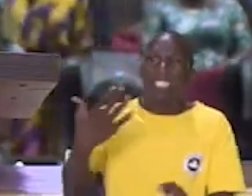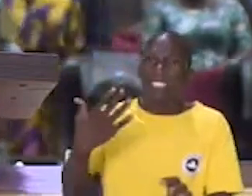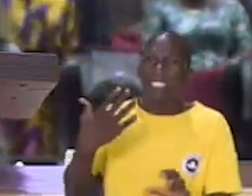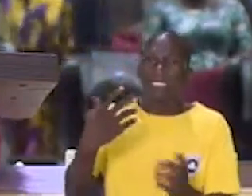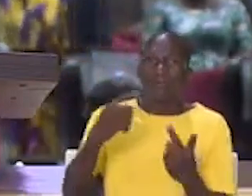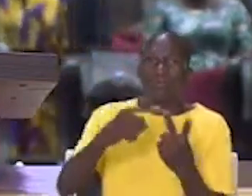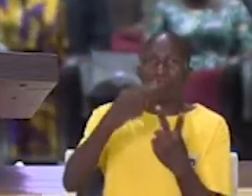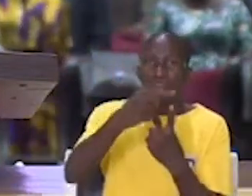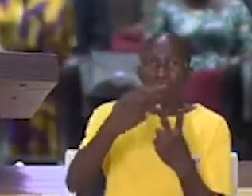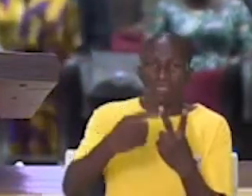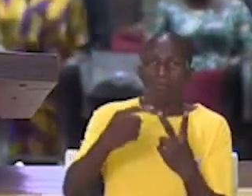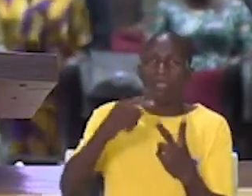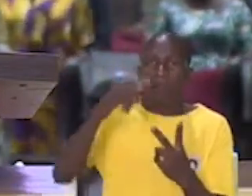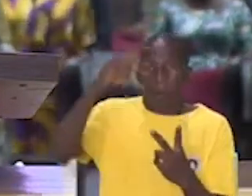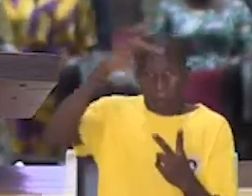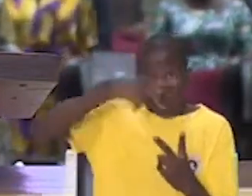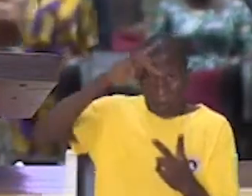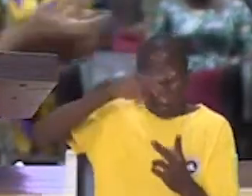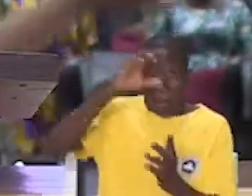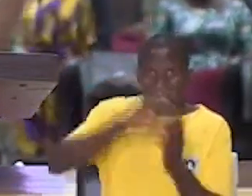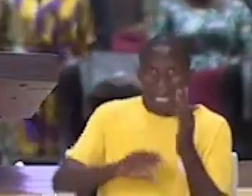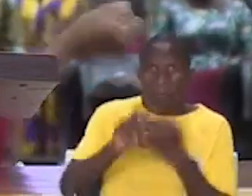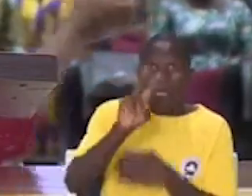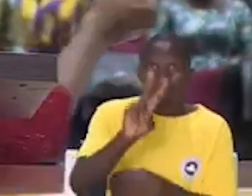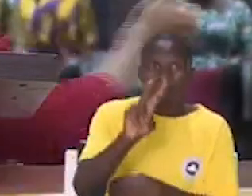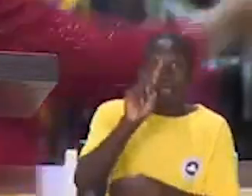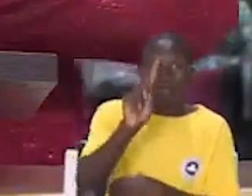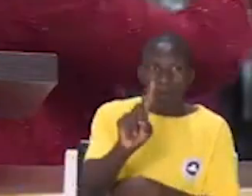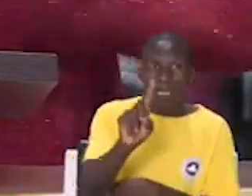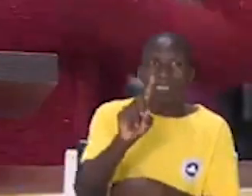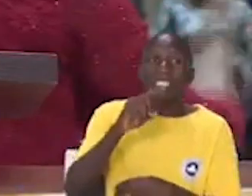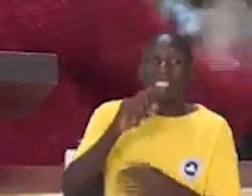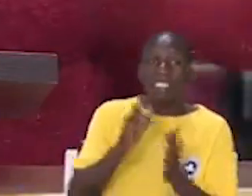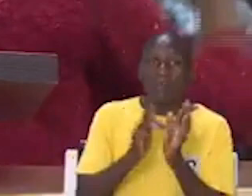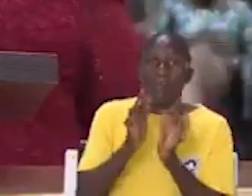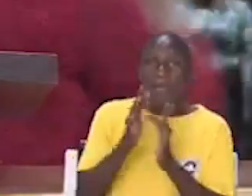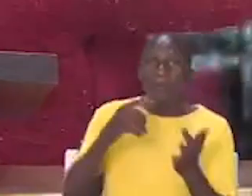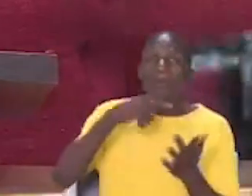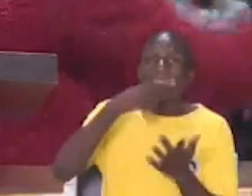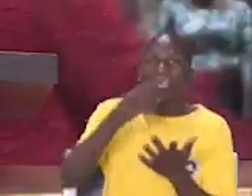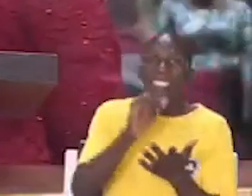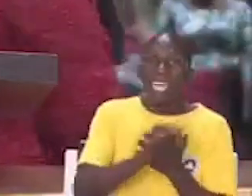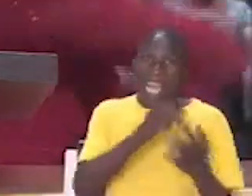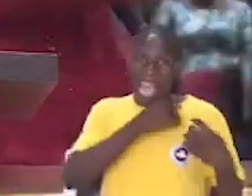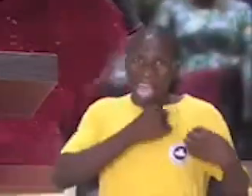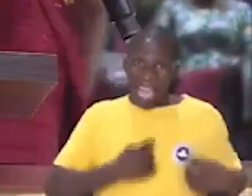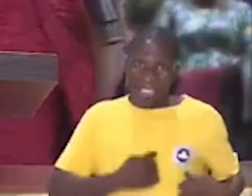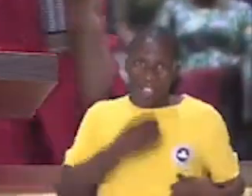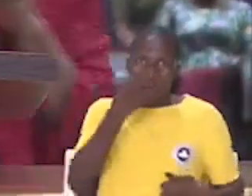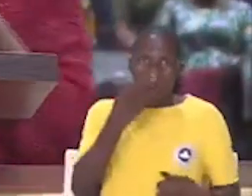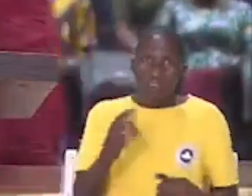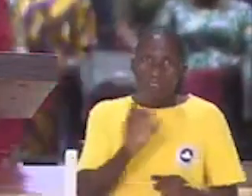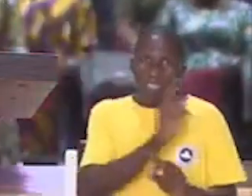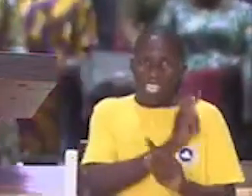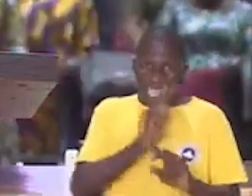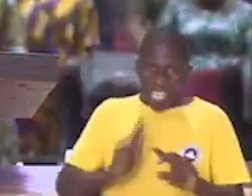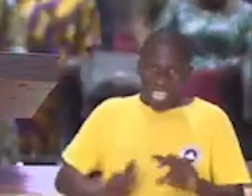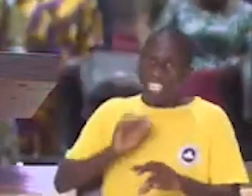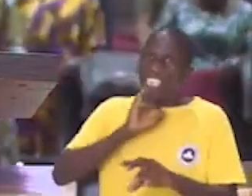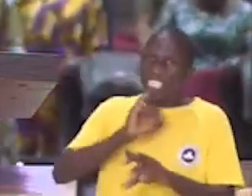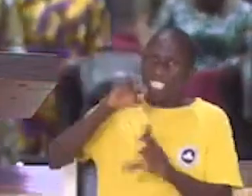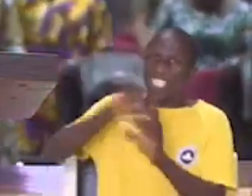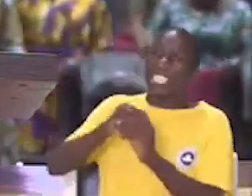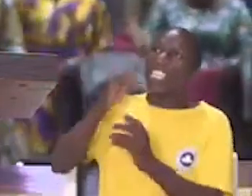Proverbs 21:1 says, the heart of the king is in the hand of God, to turn as the streams